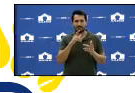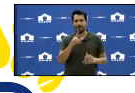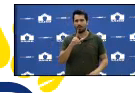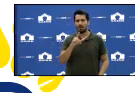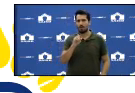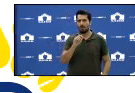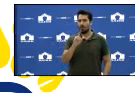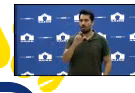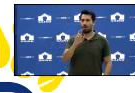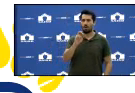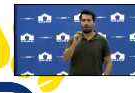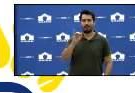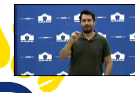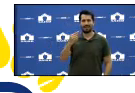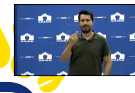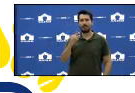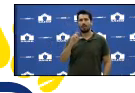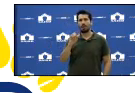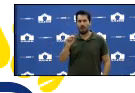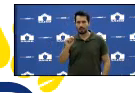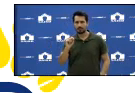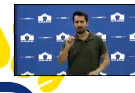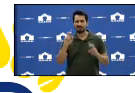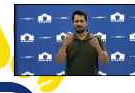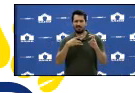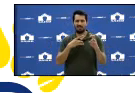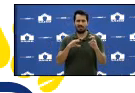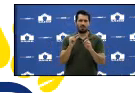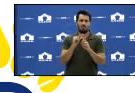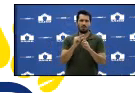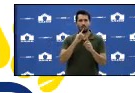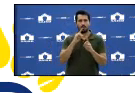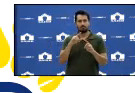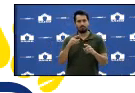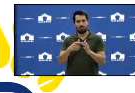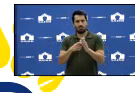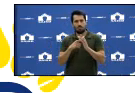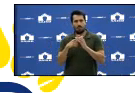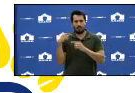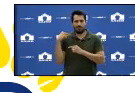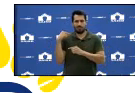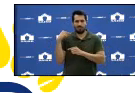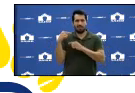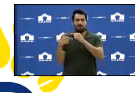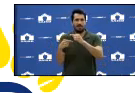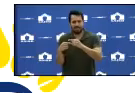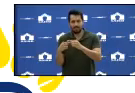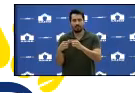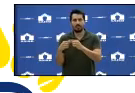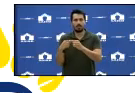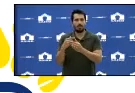to what happened. But we, and people told us it's going to take a generation to recover from